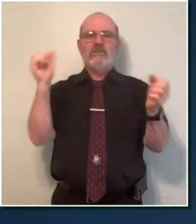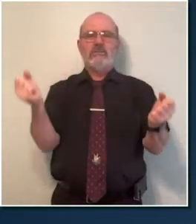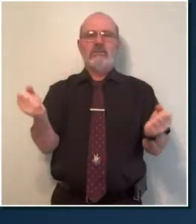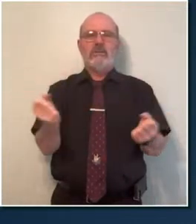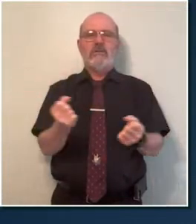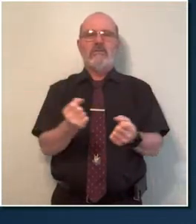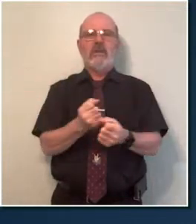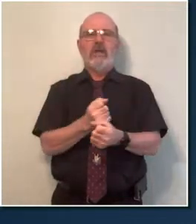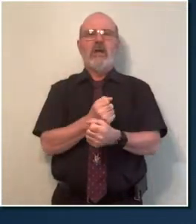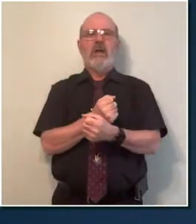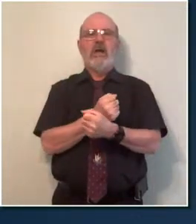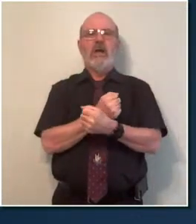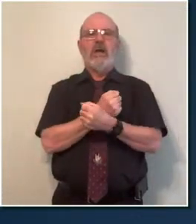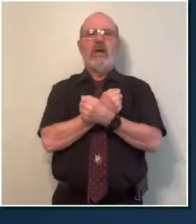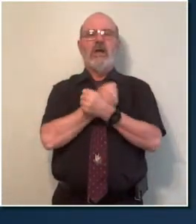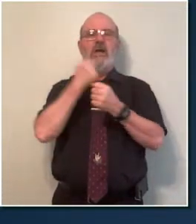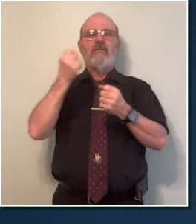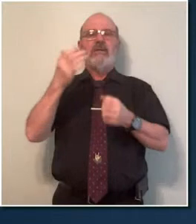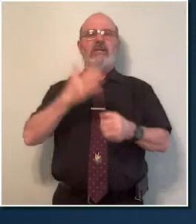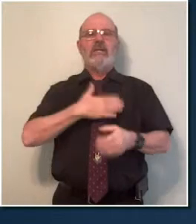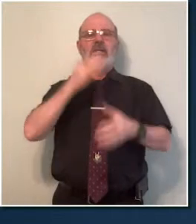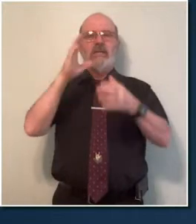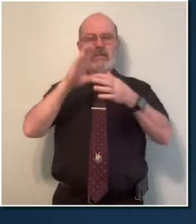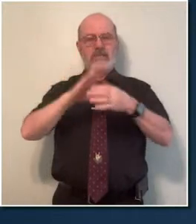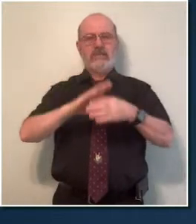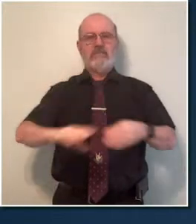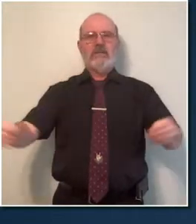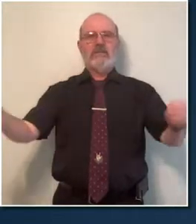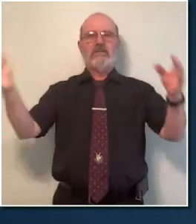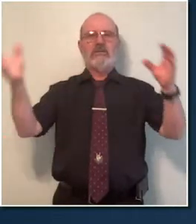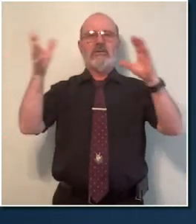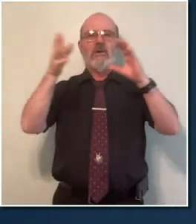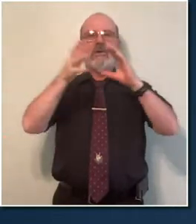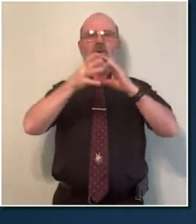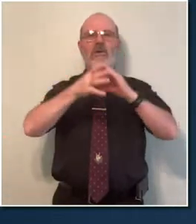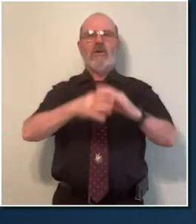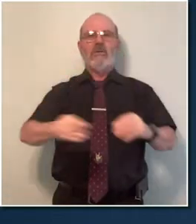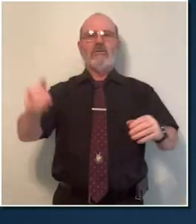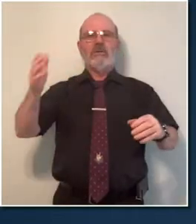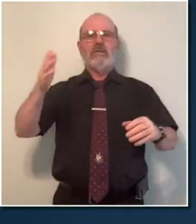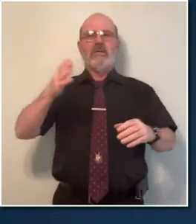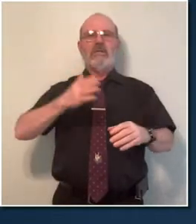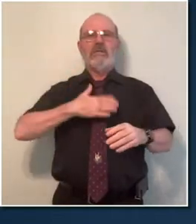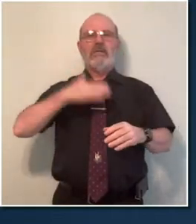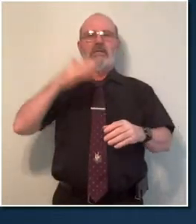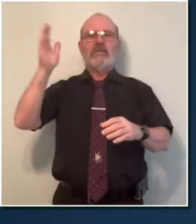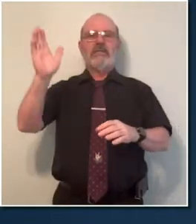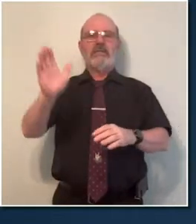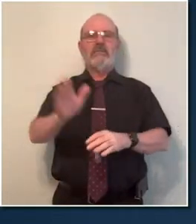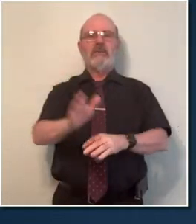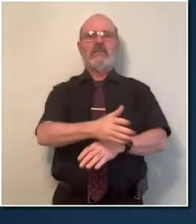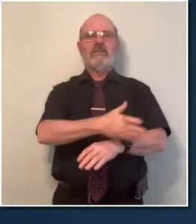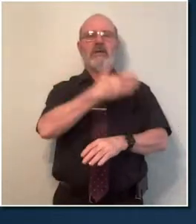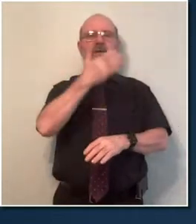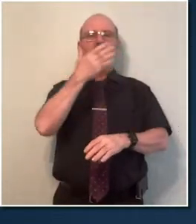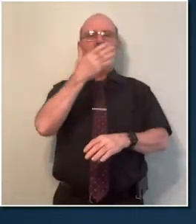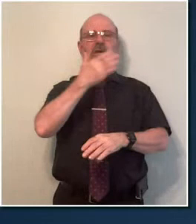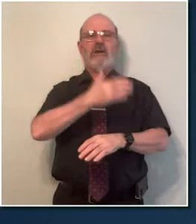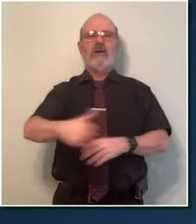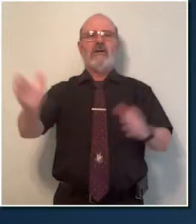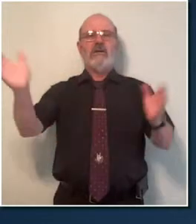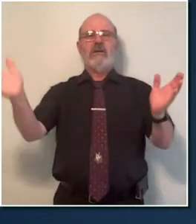of love. This is my story, this is my